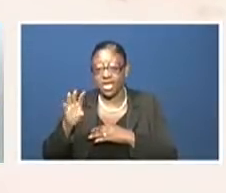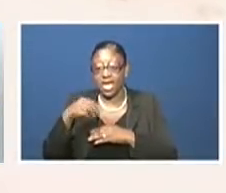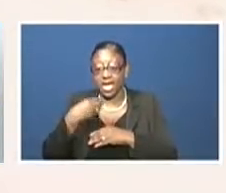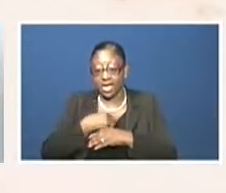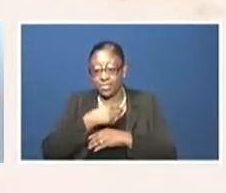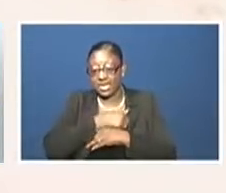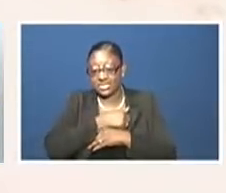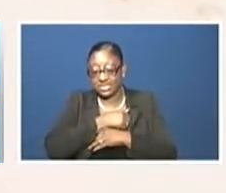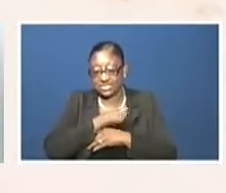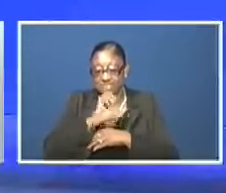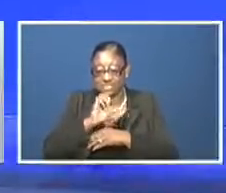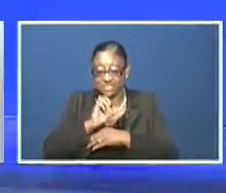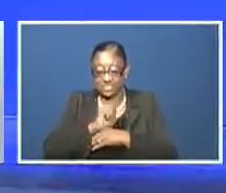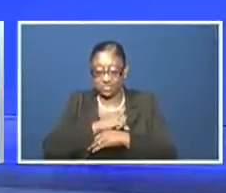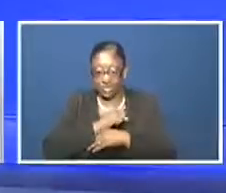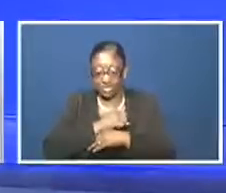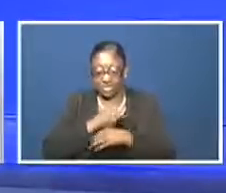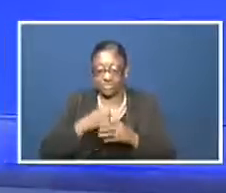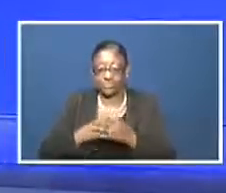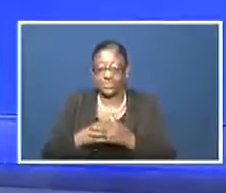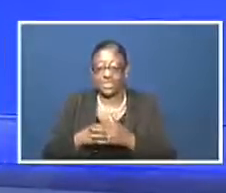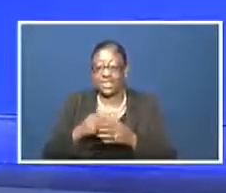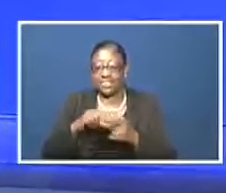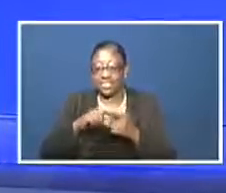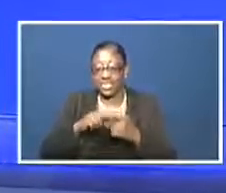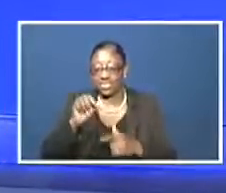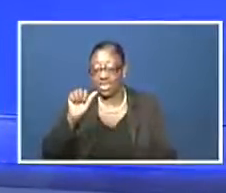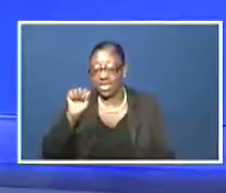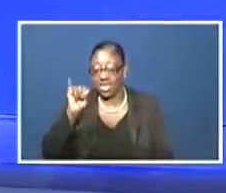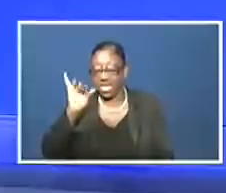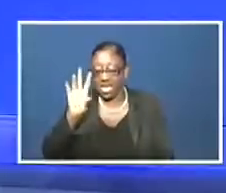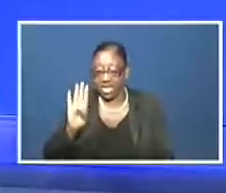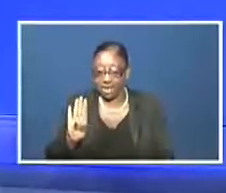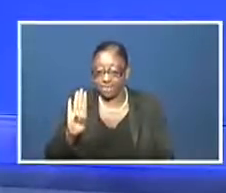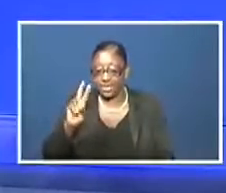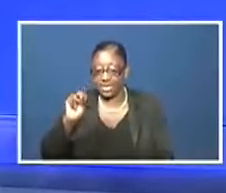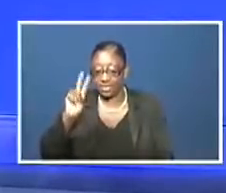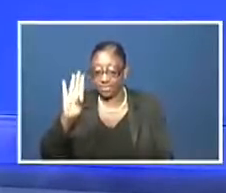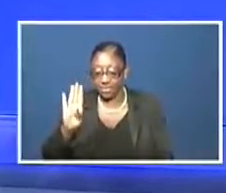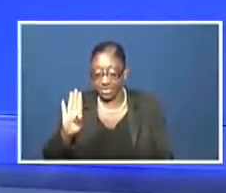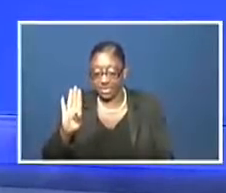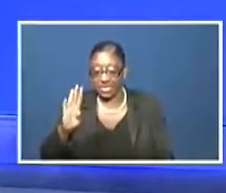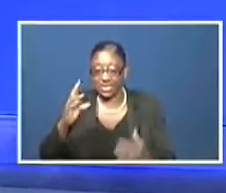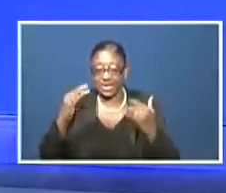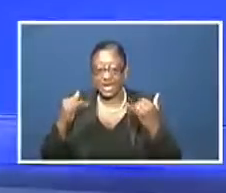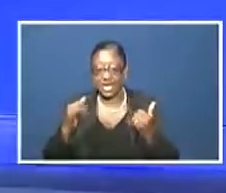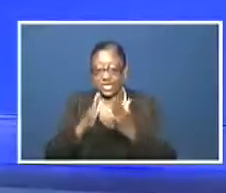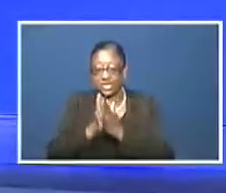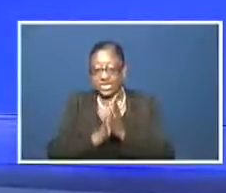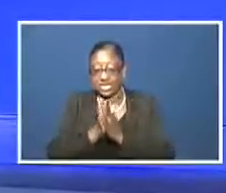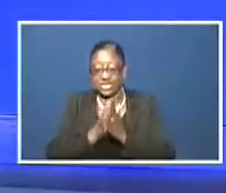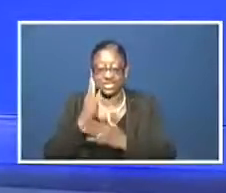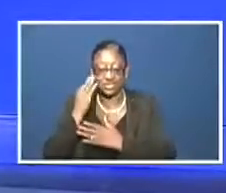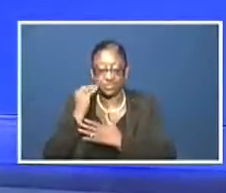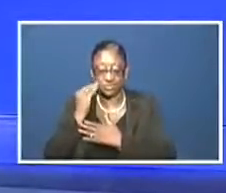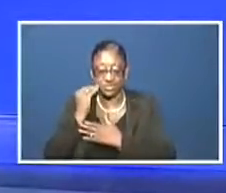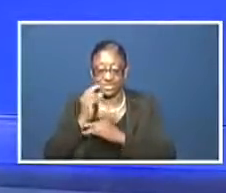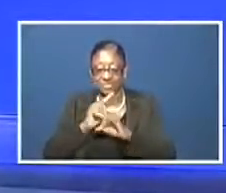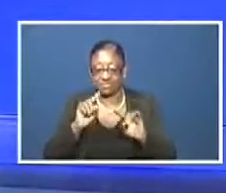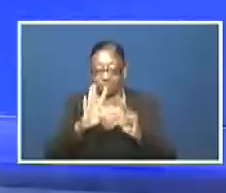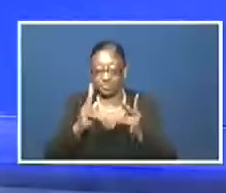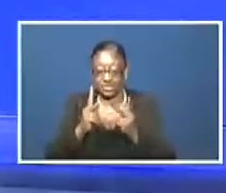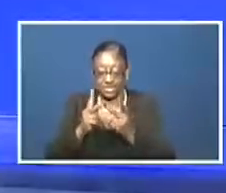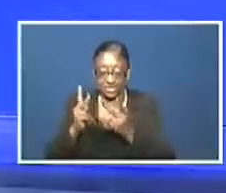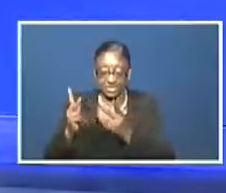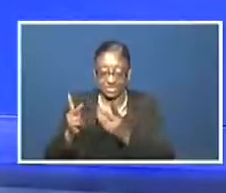I'm Antoinette Smith. The Airbnb market holding its own among travelers eager to experience destinations similar